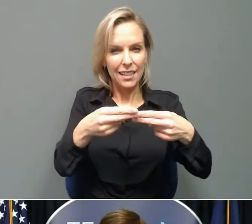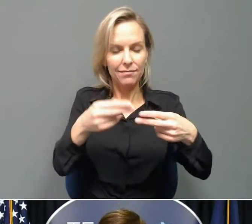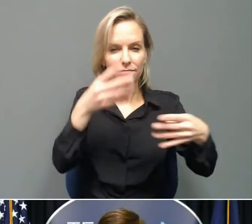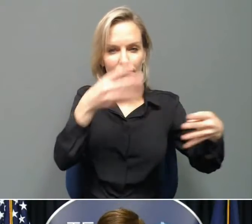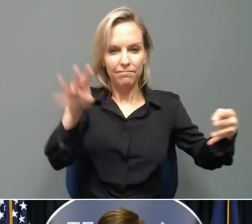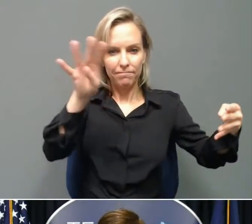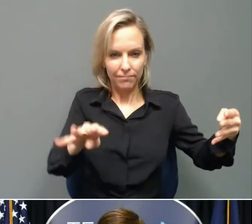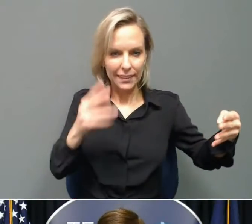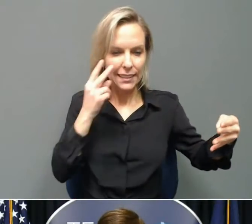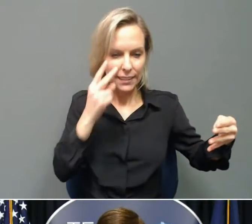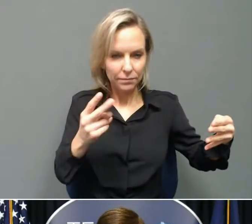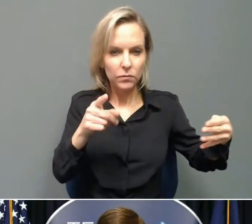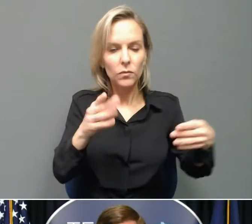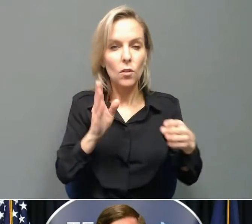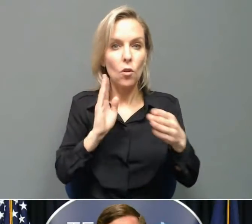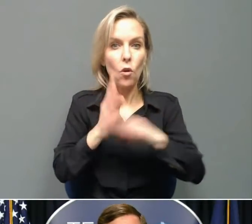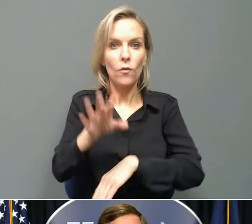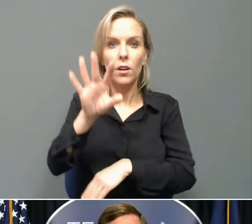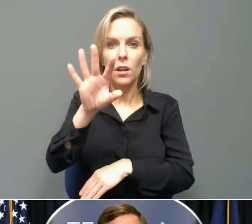over